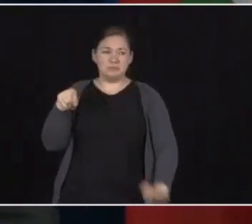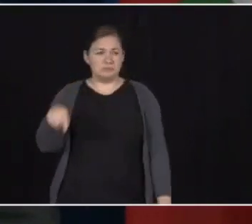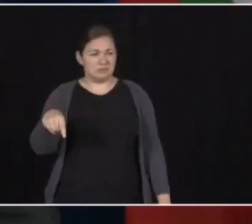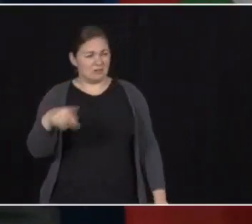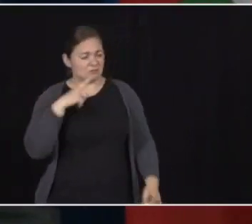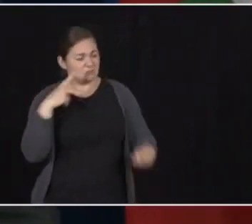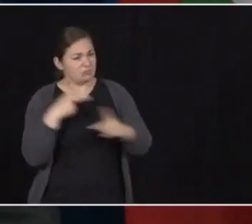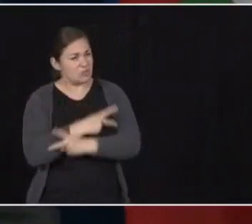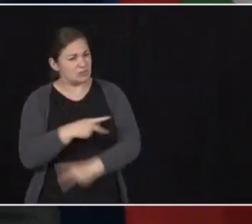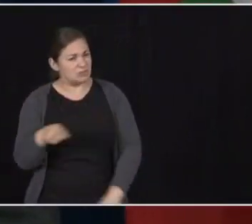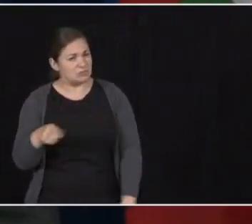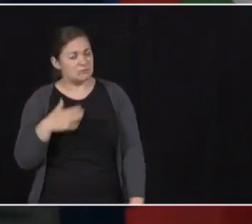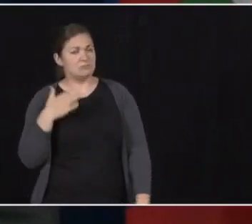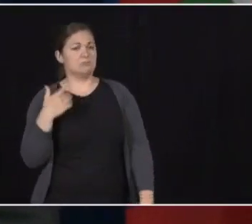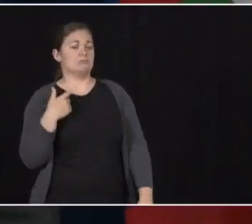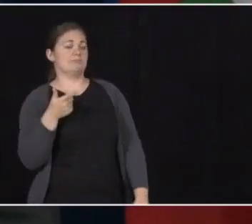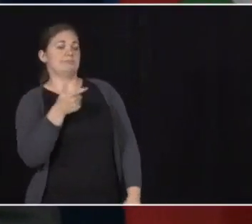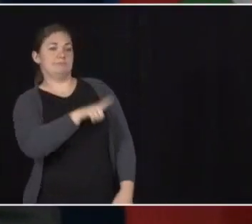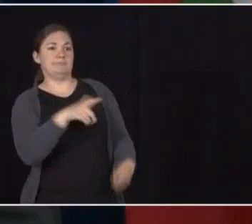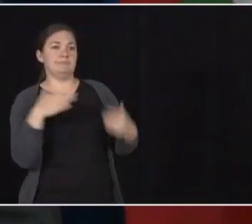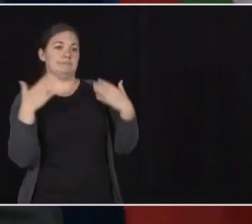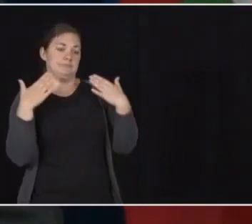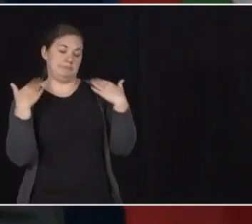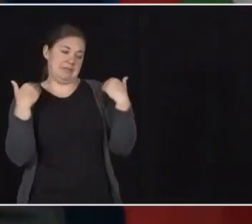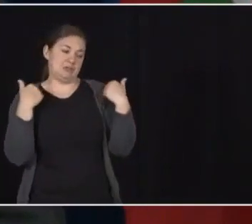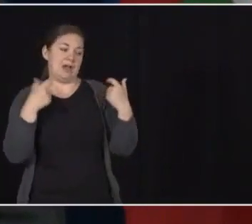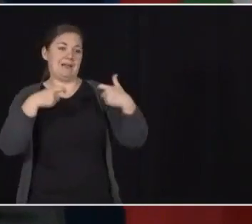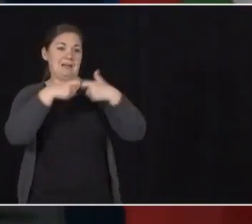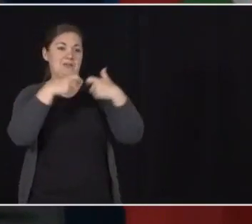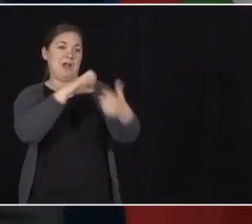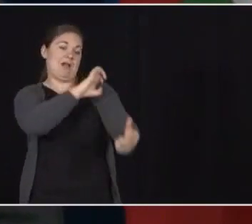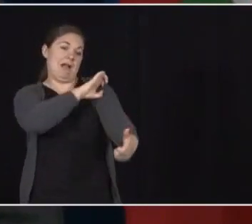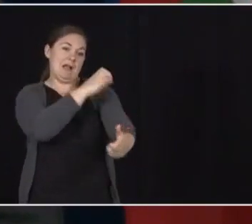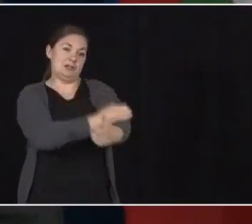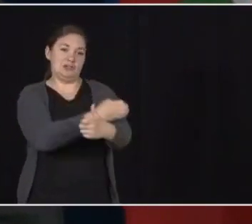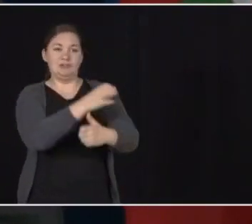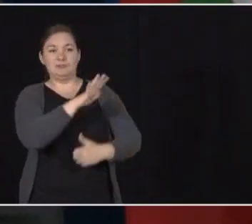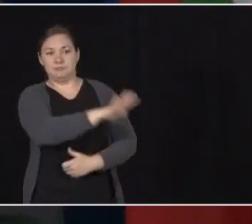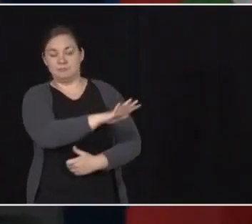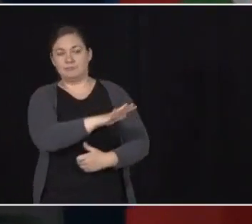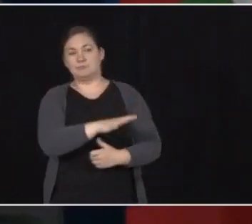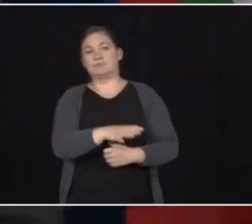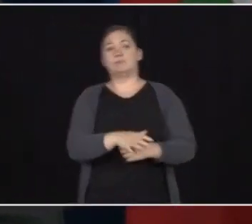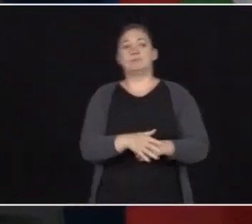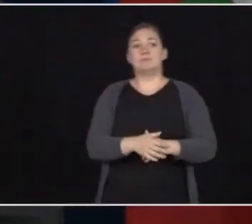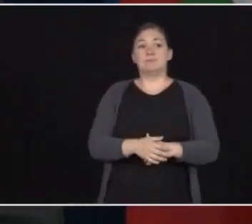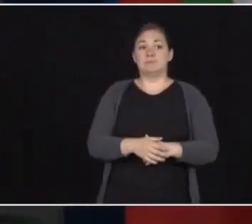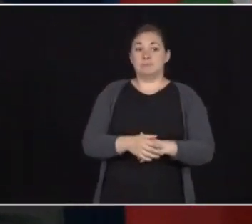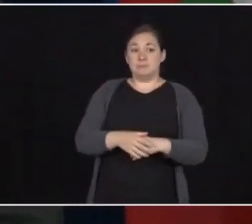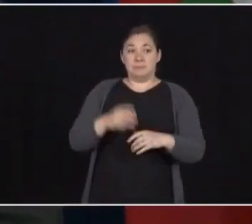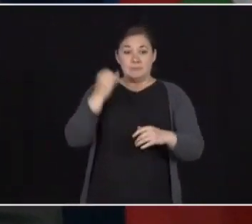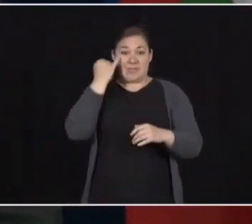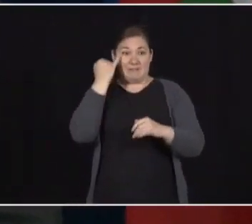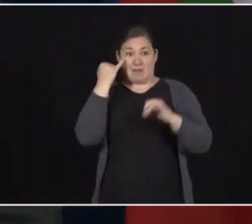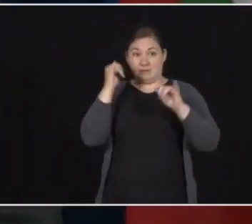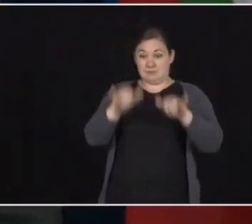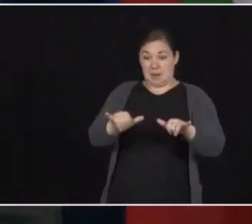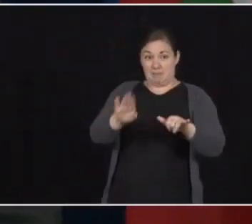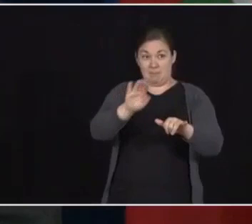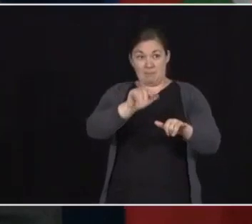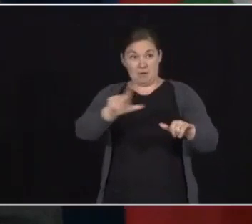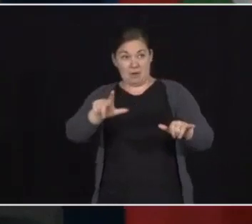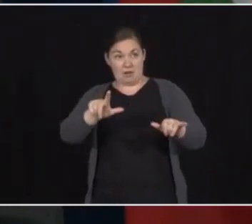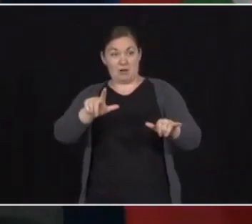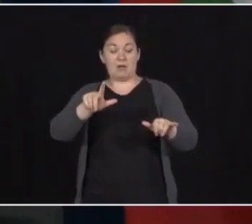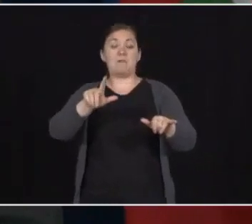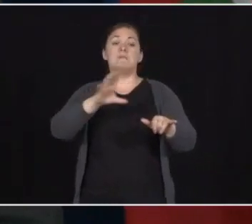but I have to tell you, Colin, if we left the bill exactly the same and people are at home using more electricity, it's fine when everyone's at work